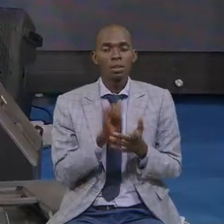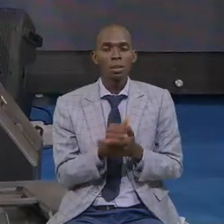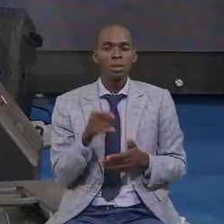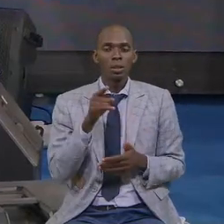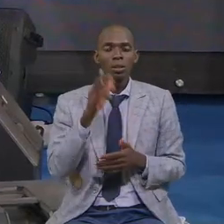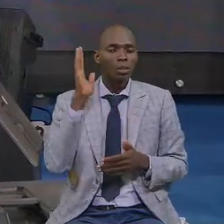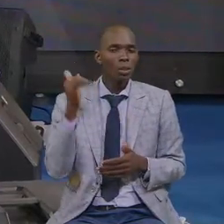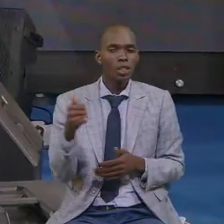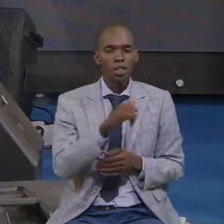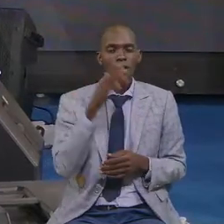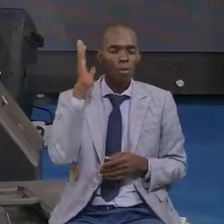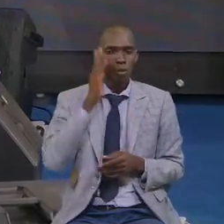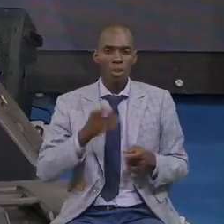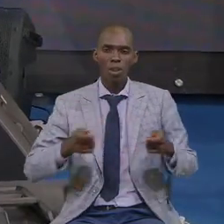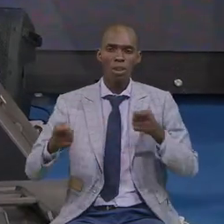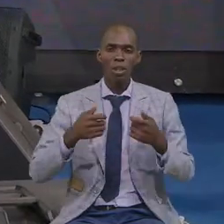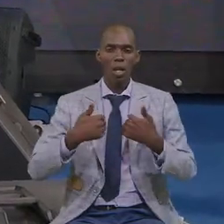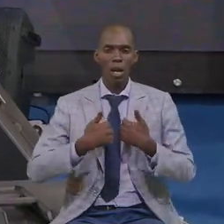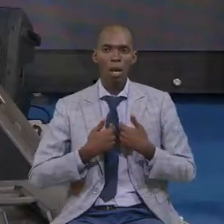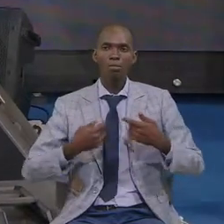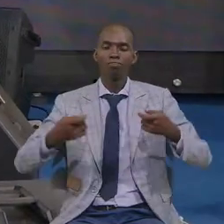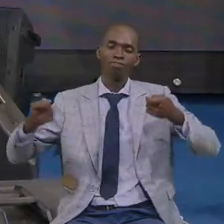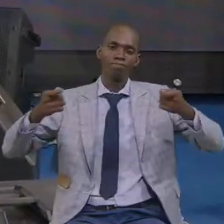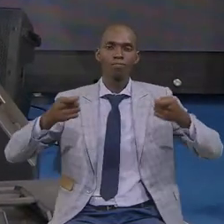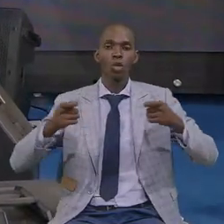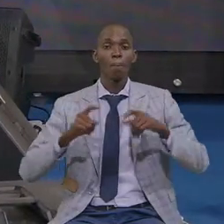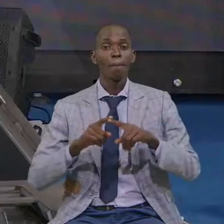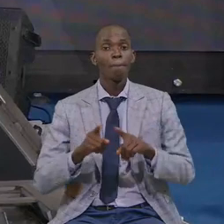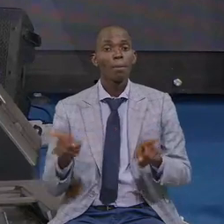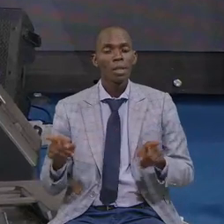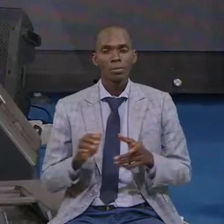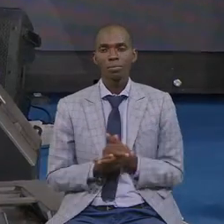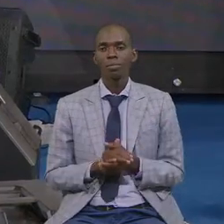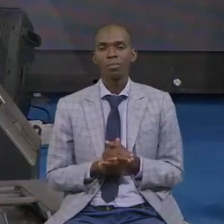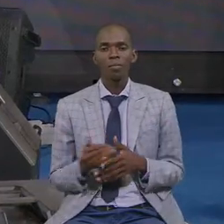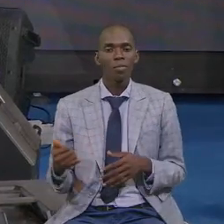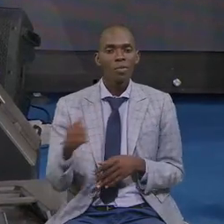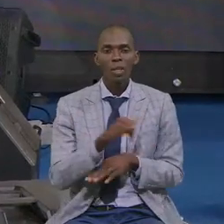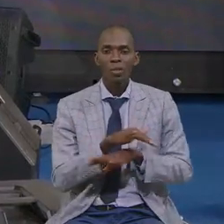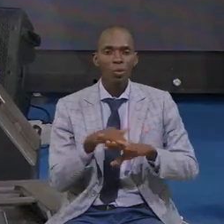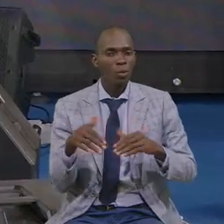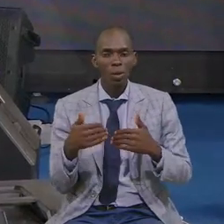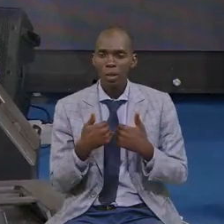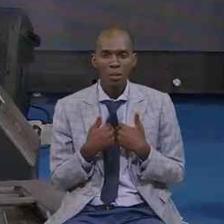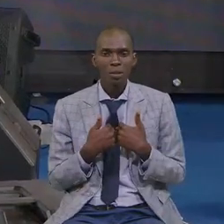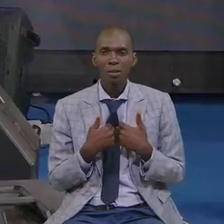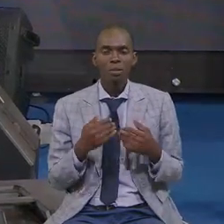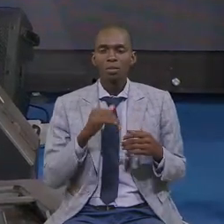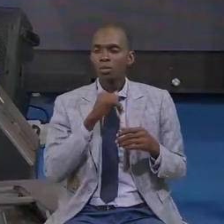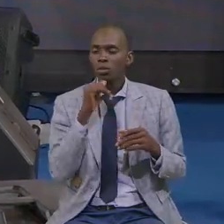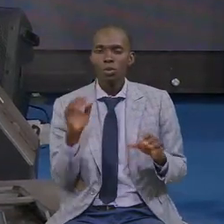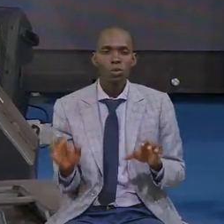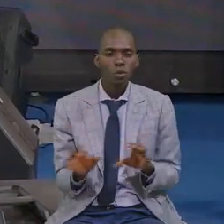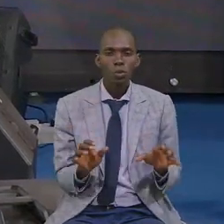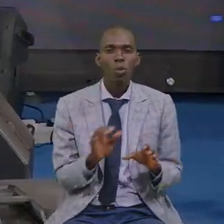will have dominion, but they did not have, they did not do all